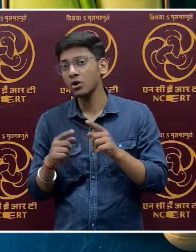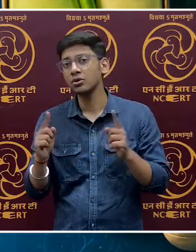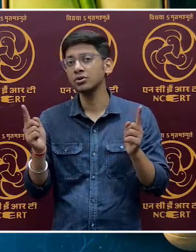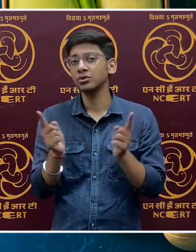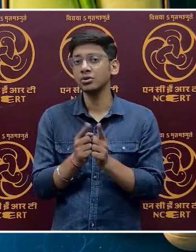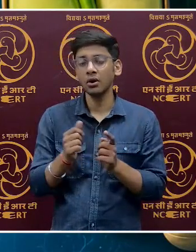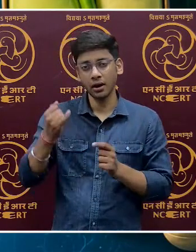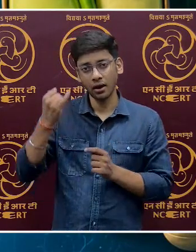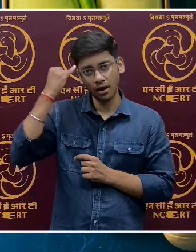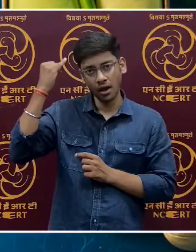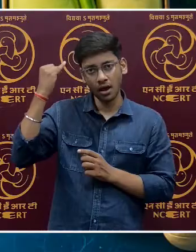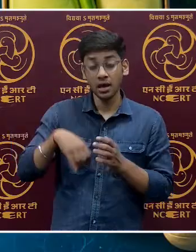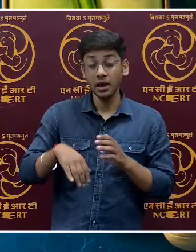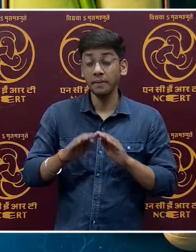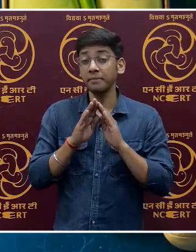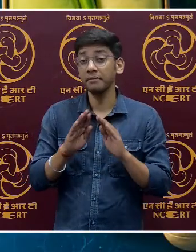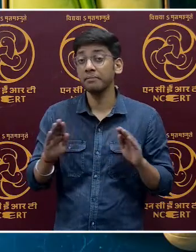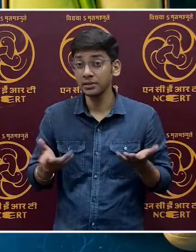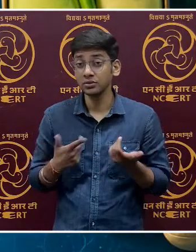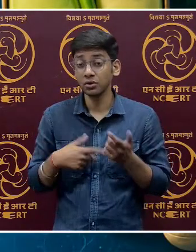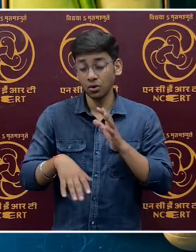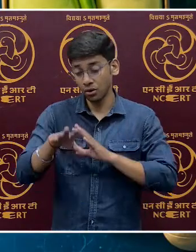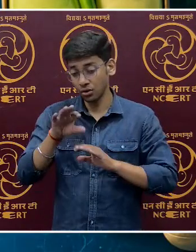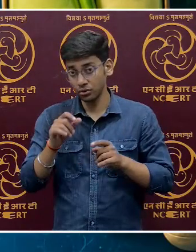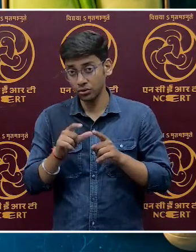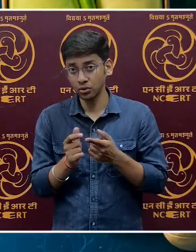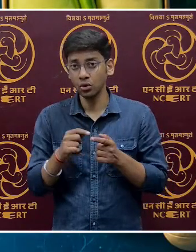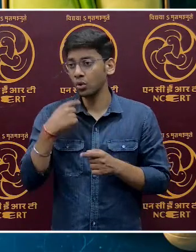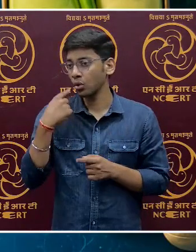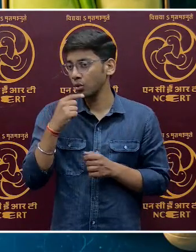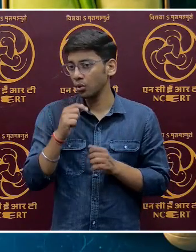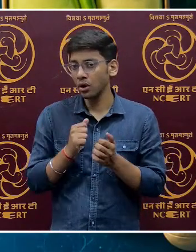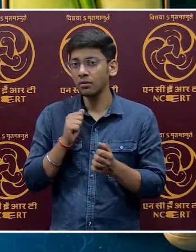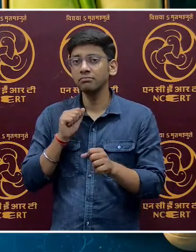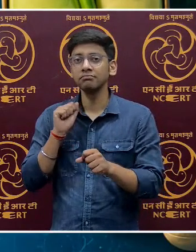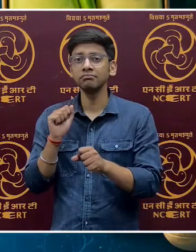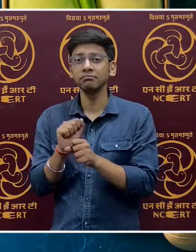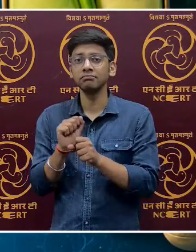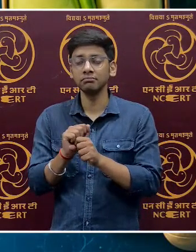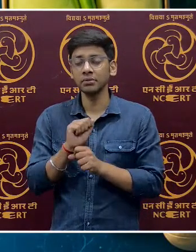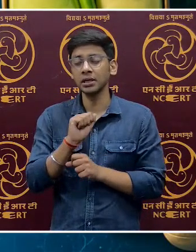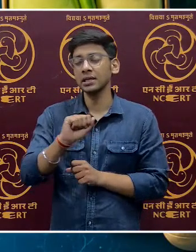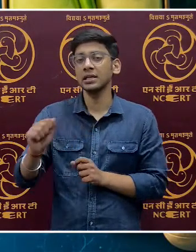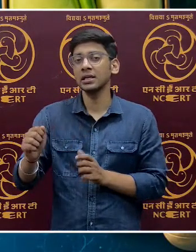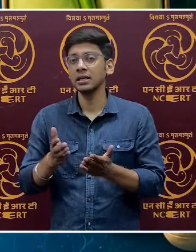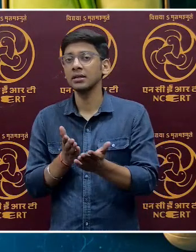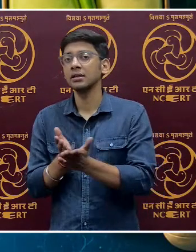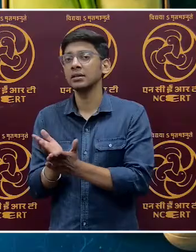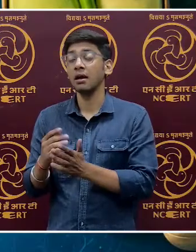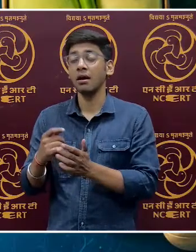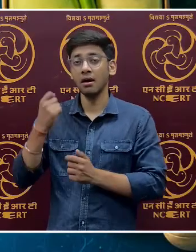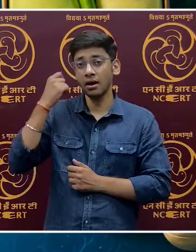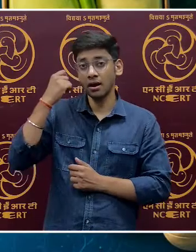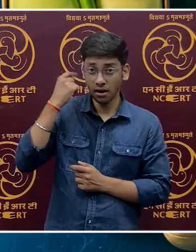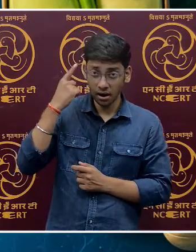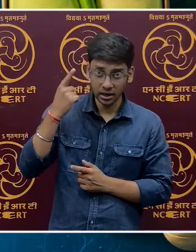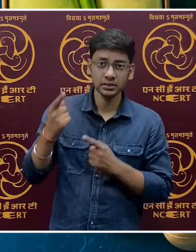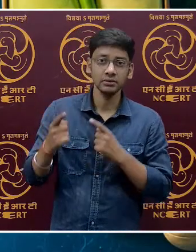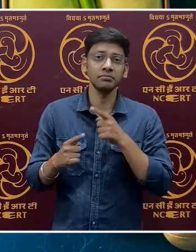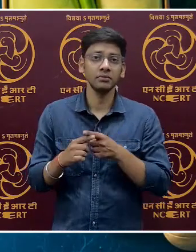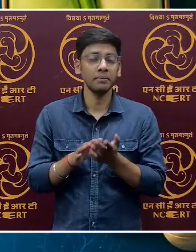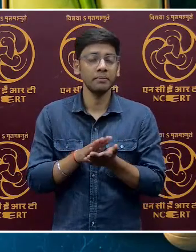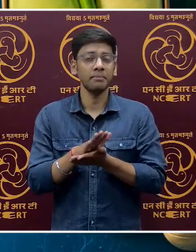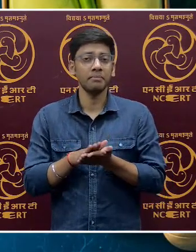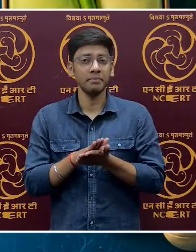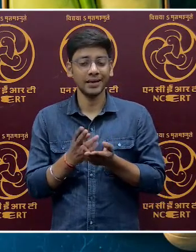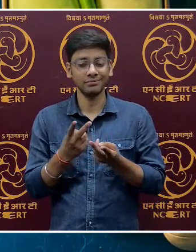so that a student or a learner who is going to be work with the simulation, they will be in a position to understand that what is the basic